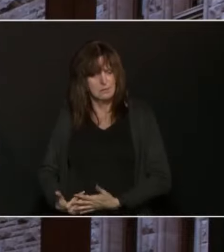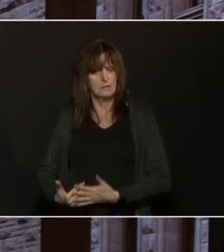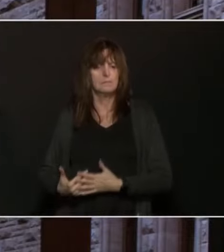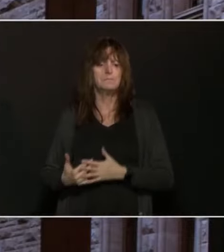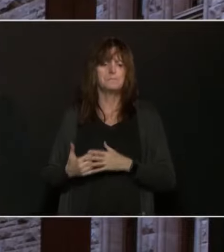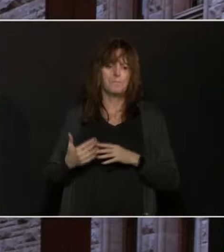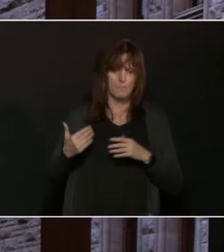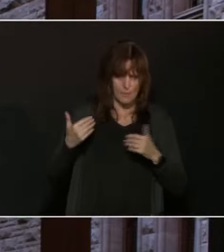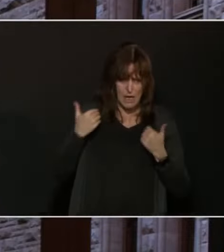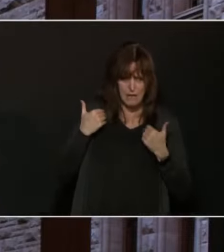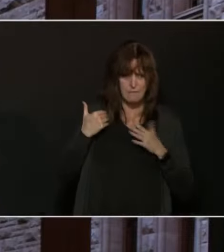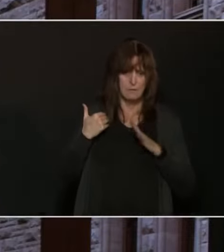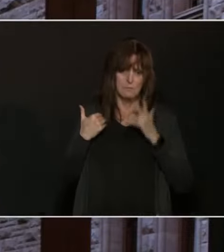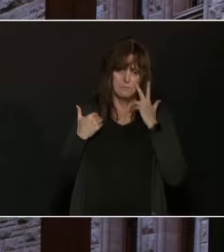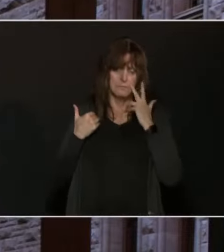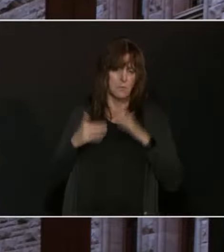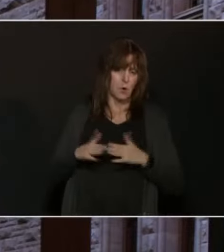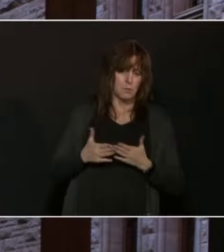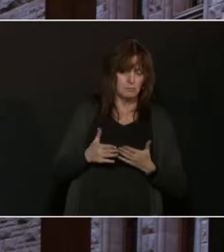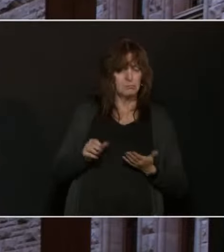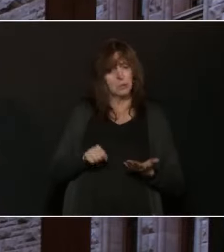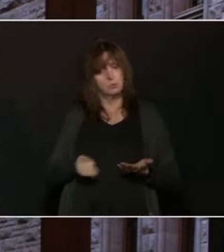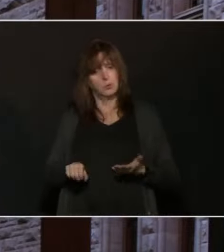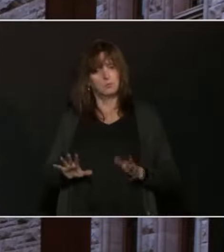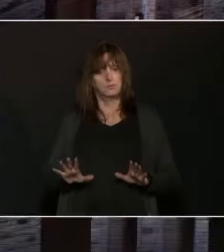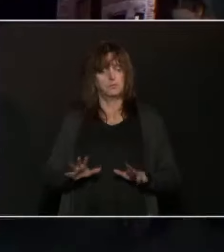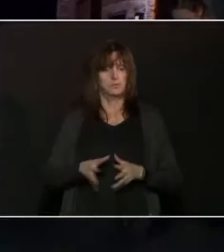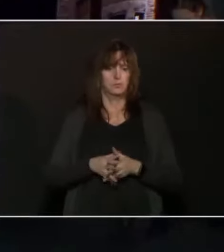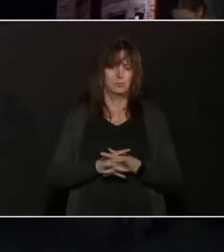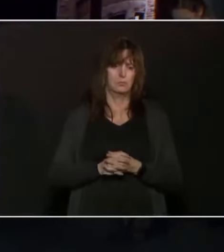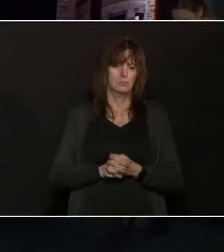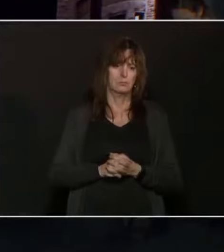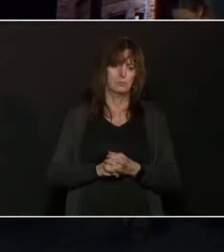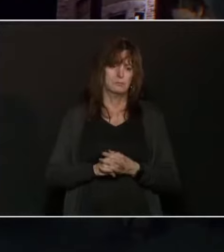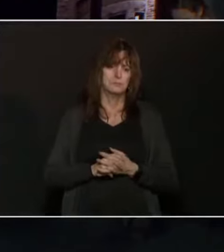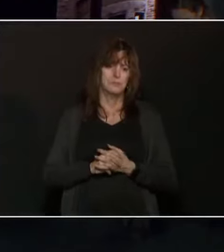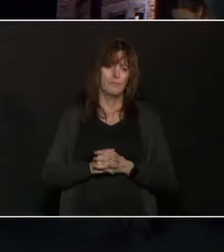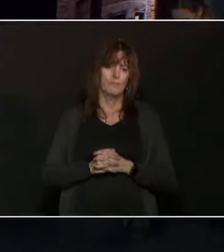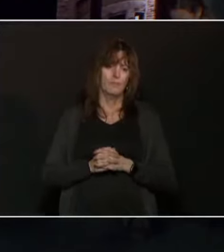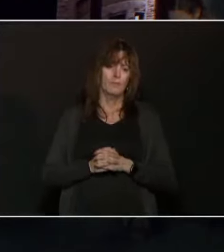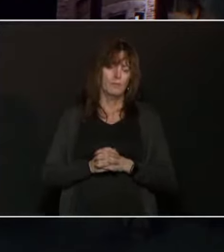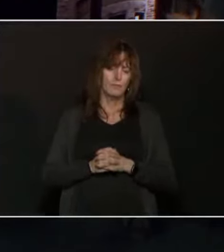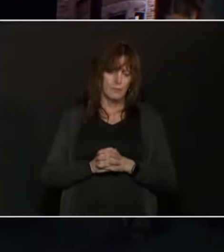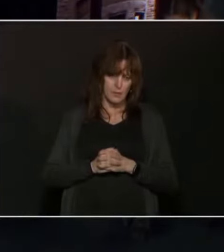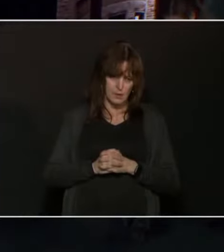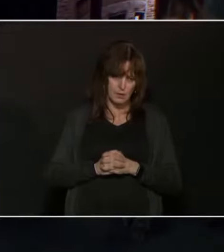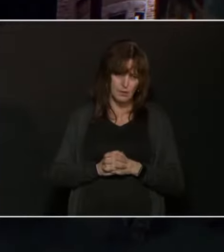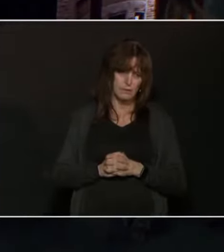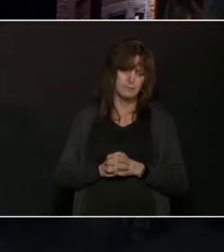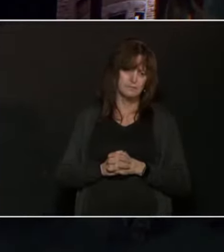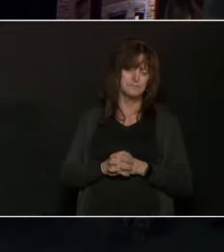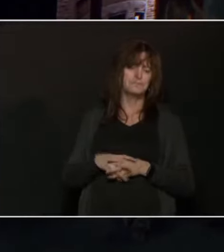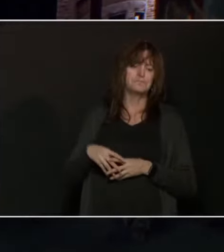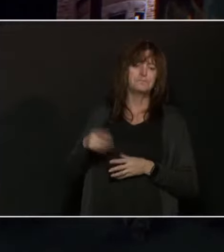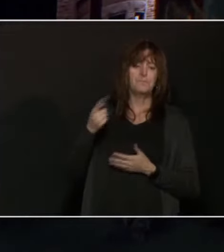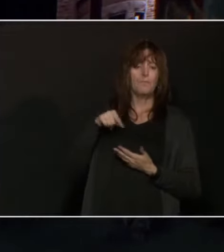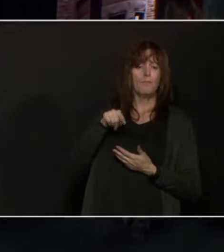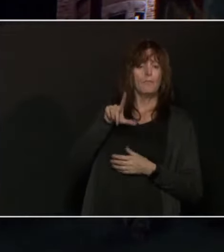offered. Next question. Next question comes from Laura Stone at the Globe and Mail. Please go